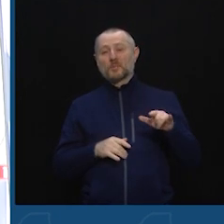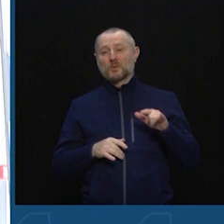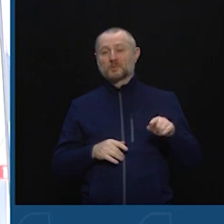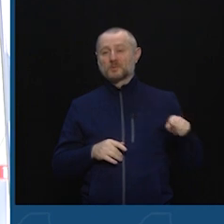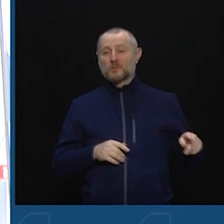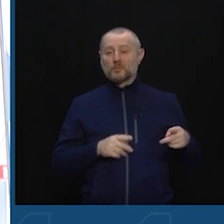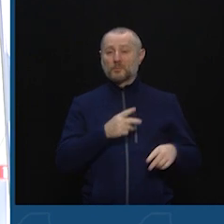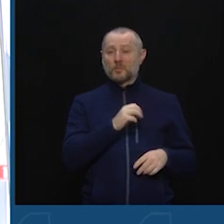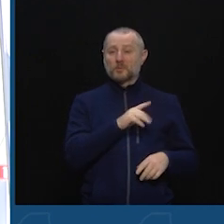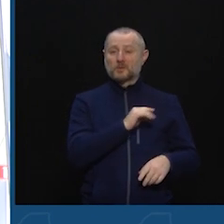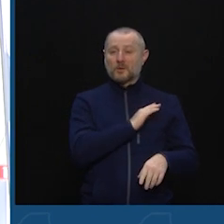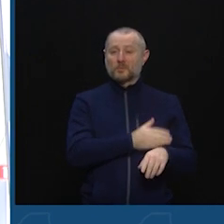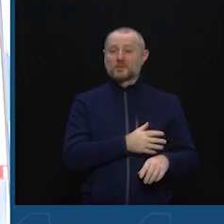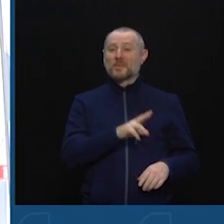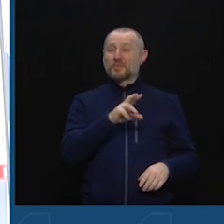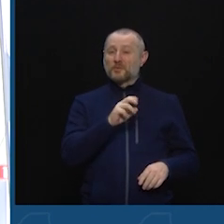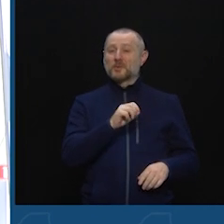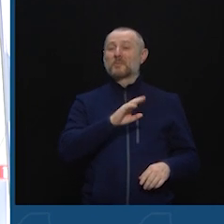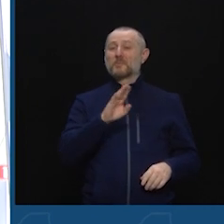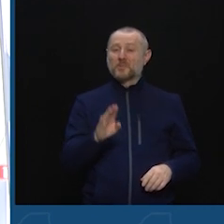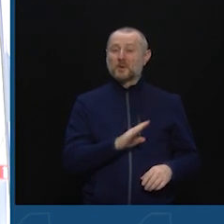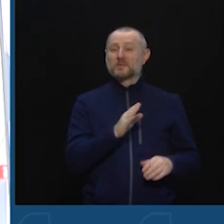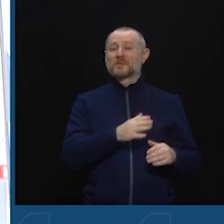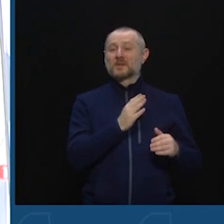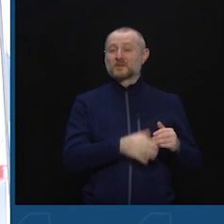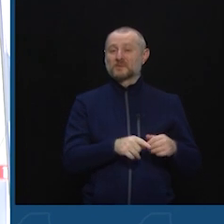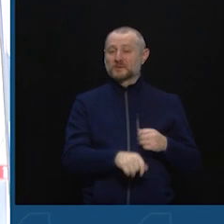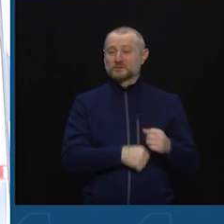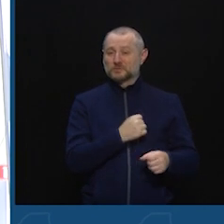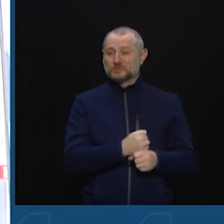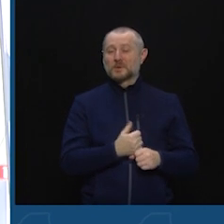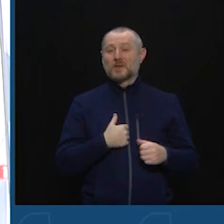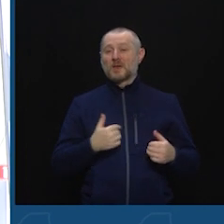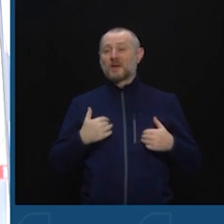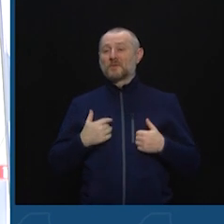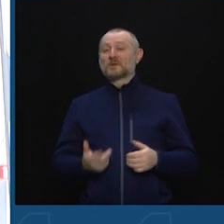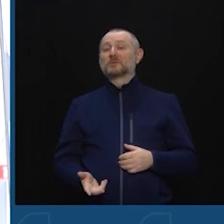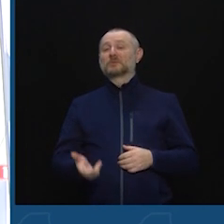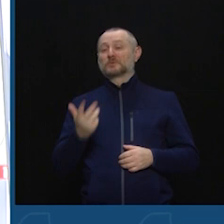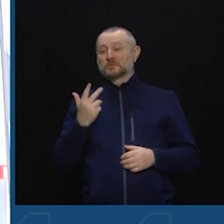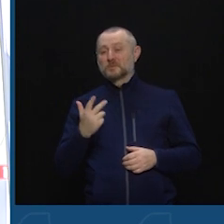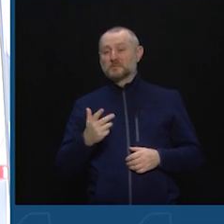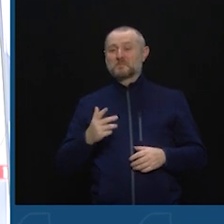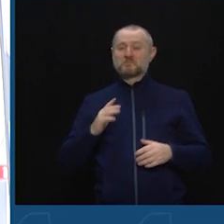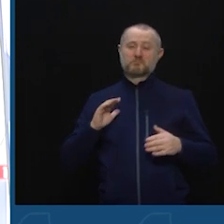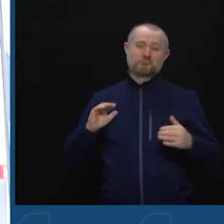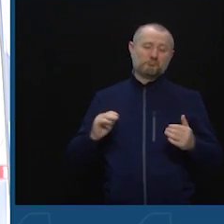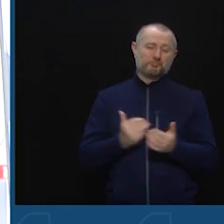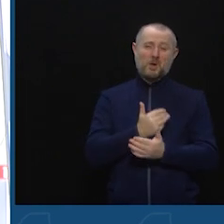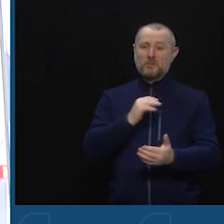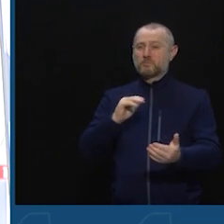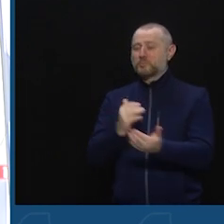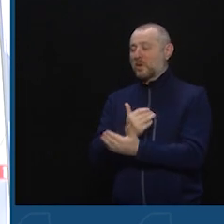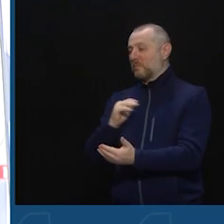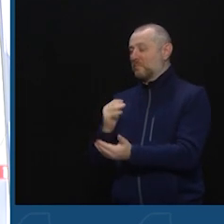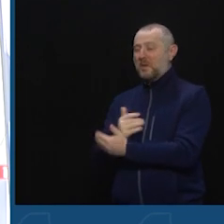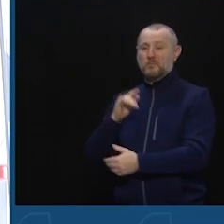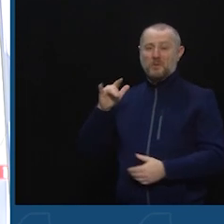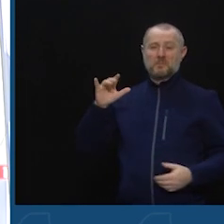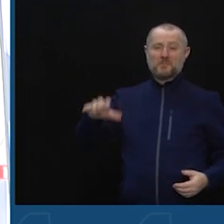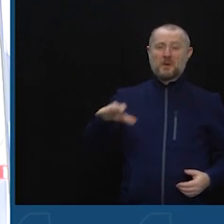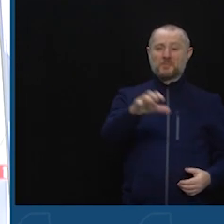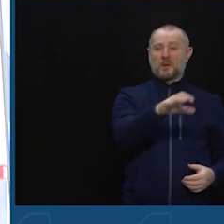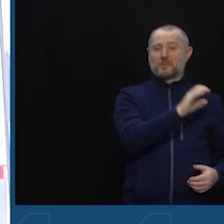billion. And by the end of this year, we're going to have 3 spanking, brand new airports, world-class